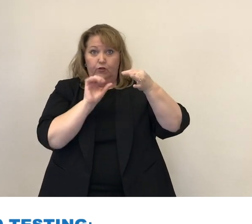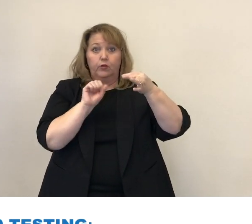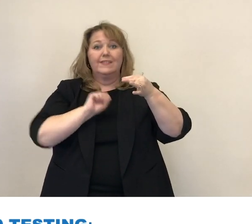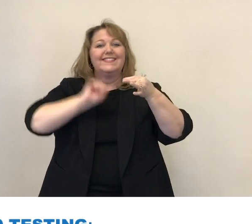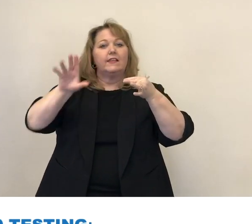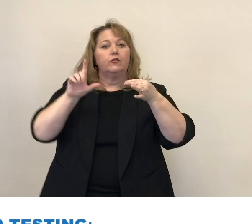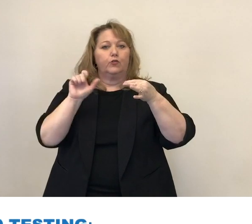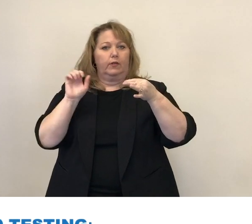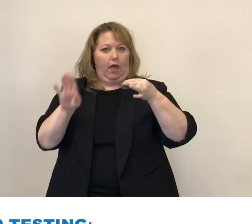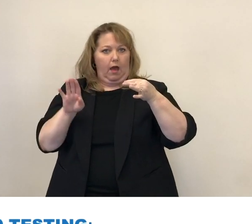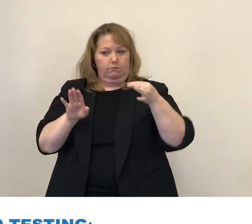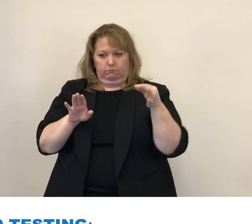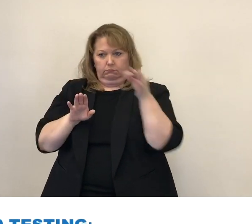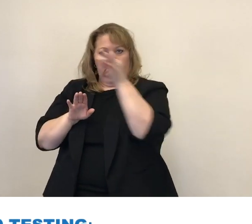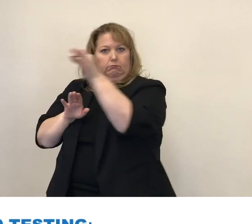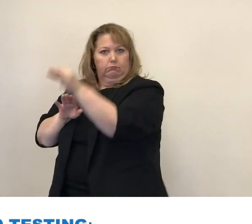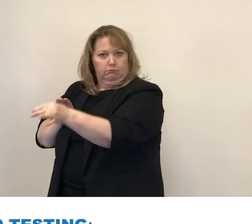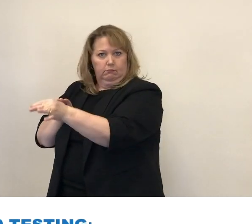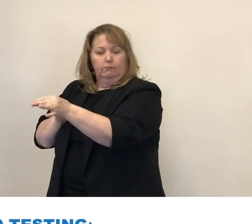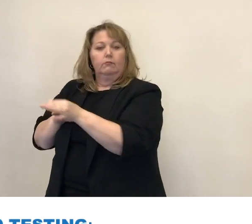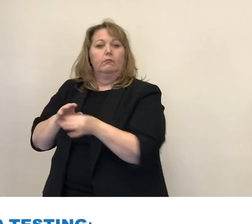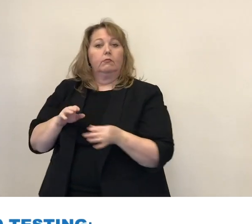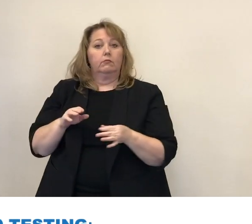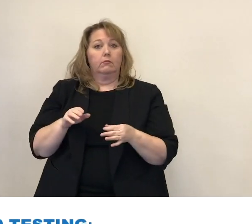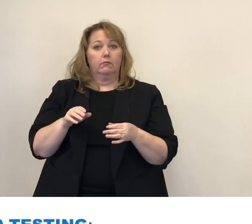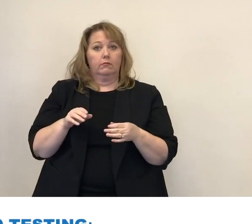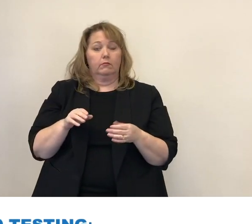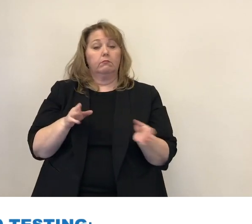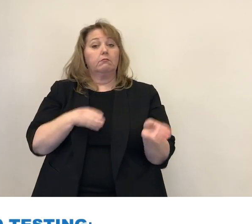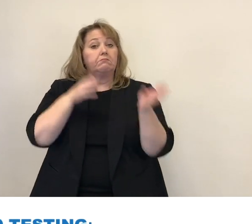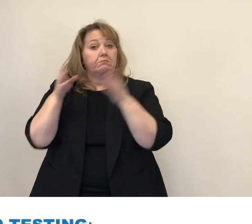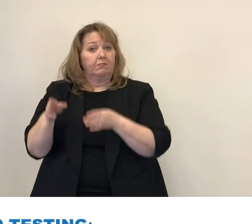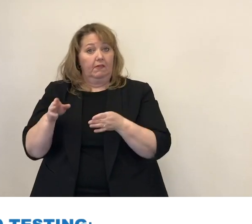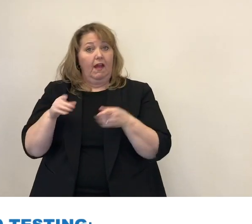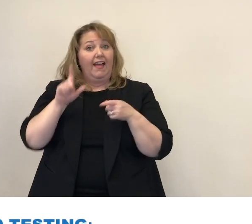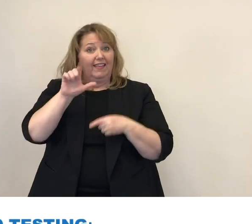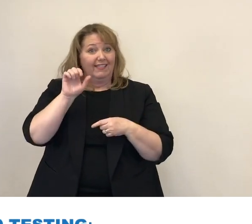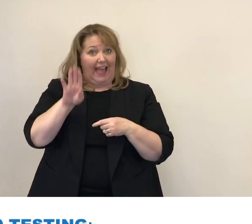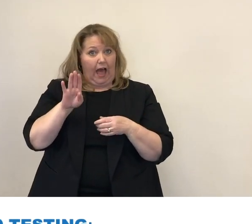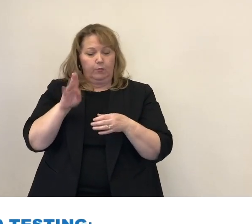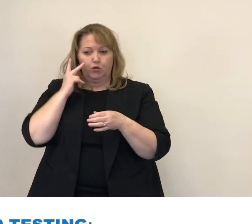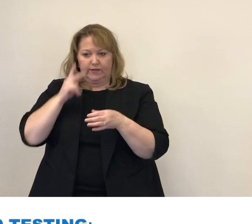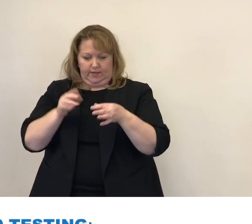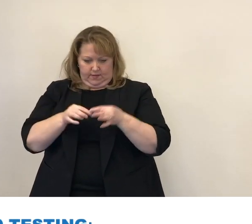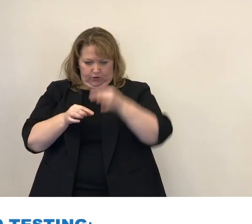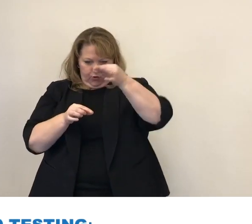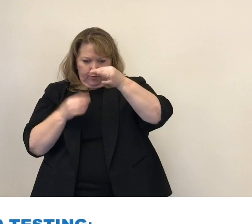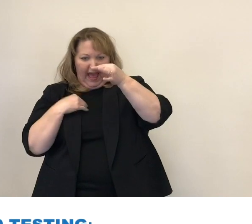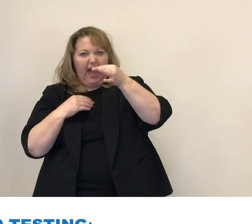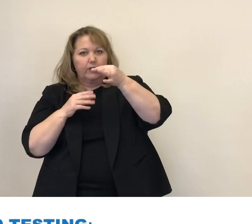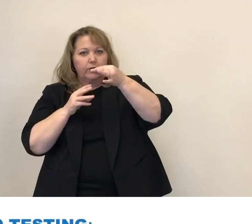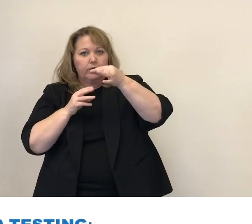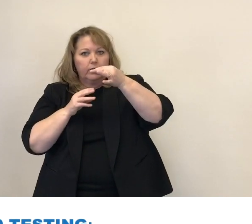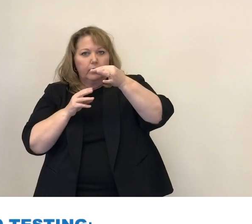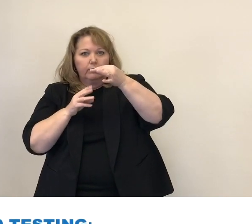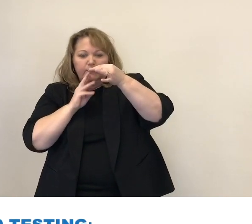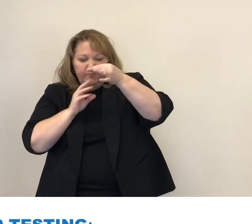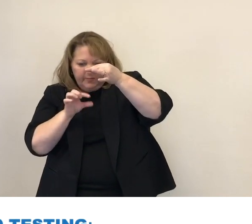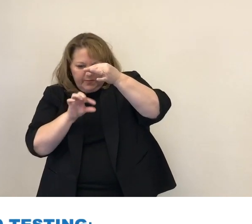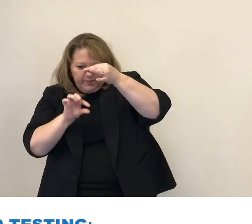laboratory. At the laboratory, we take this specimen here and that fluid that's in there, and if the virus is present, we